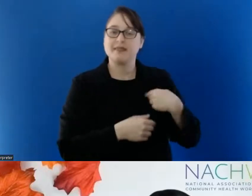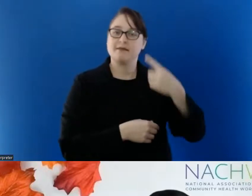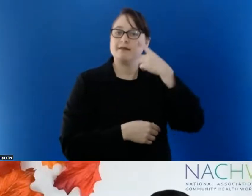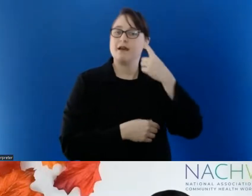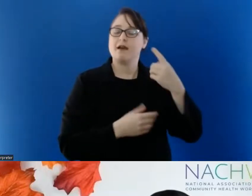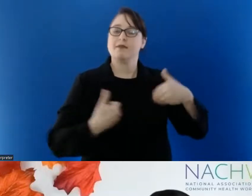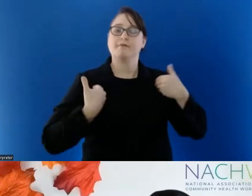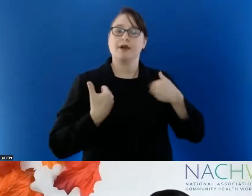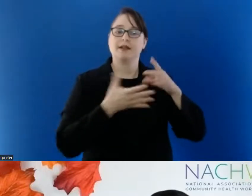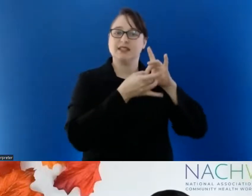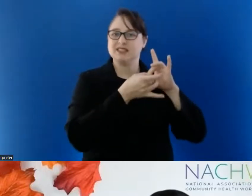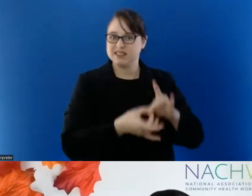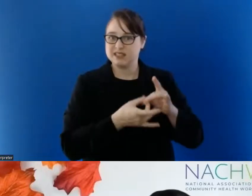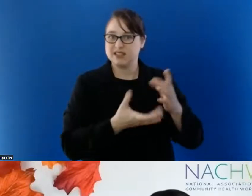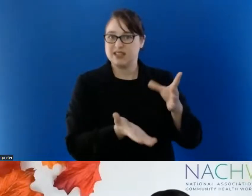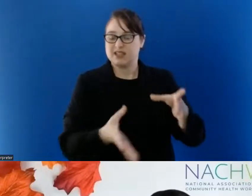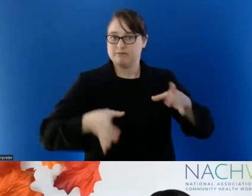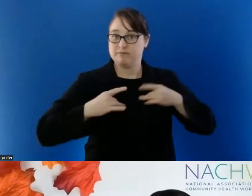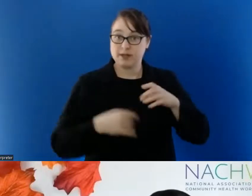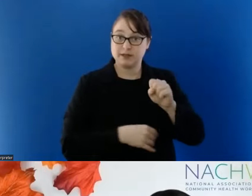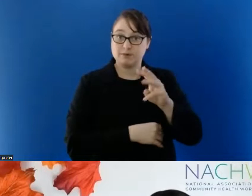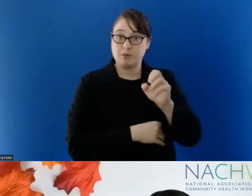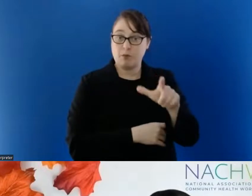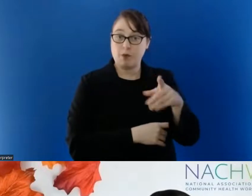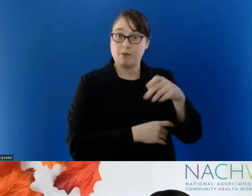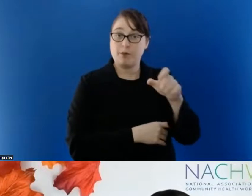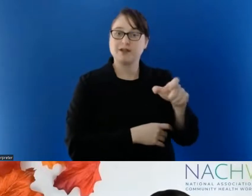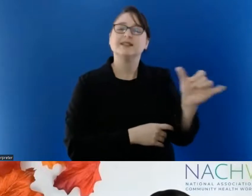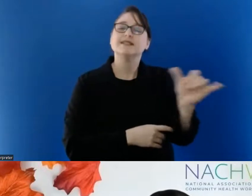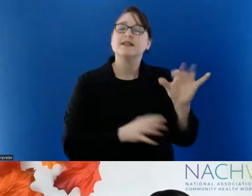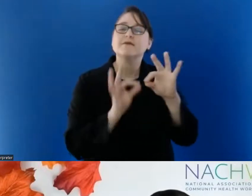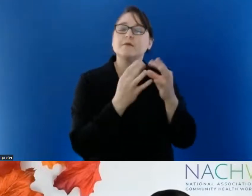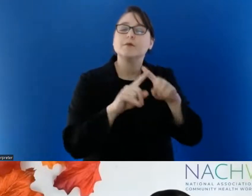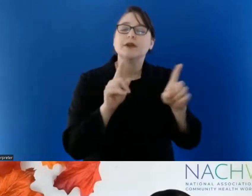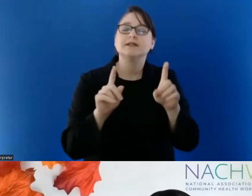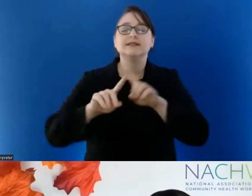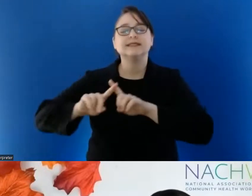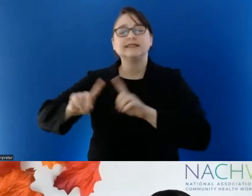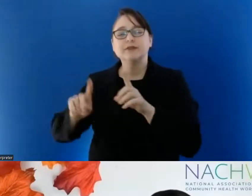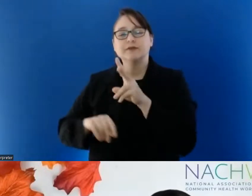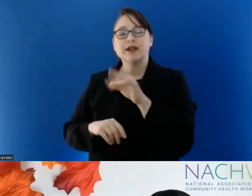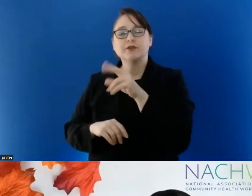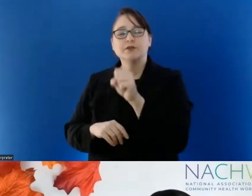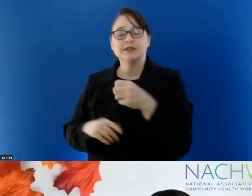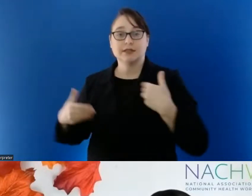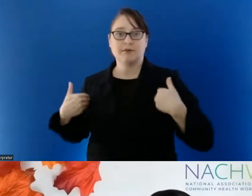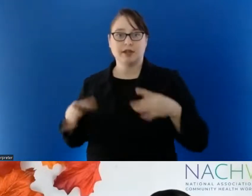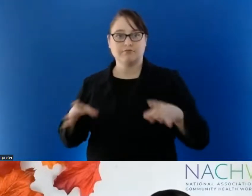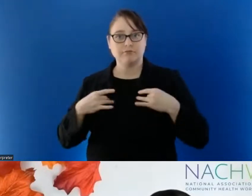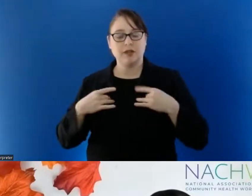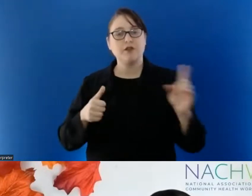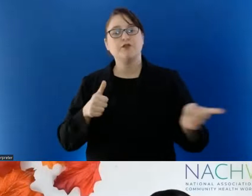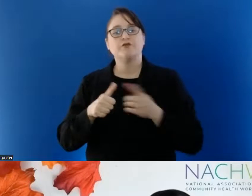was related to smallpox, but it was not smallpox, same genus, same family, but different virus. And because it was first identified